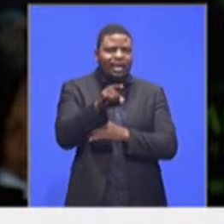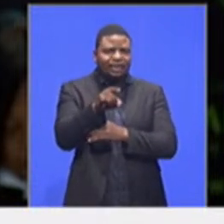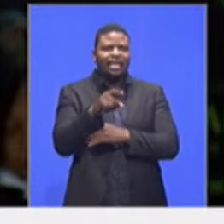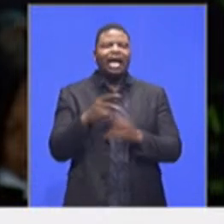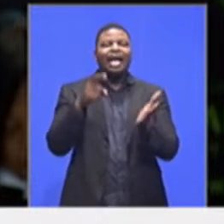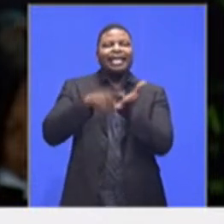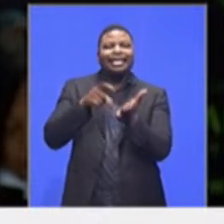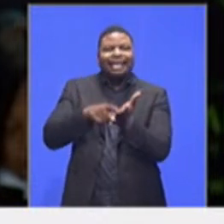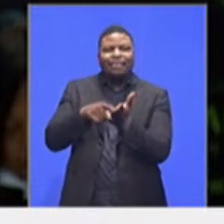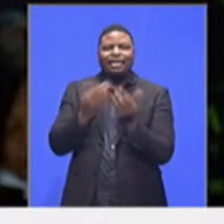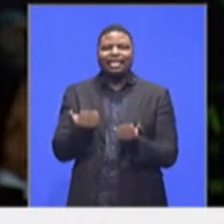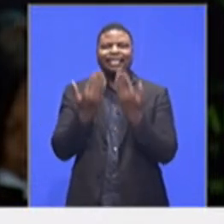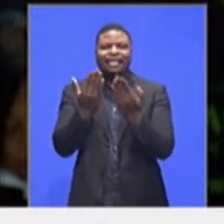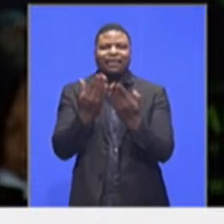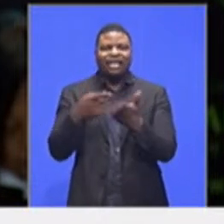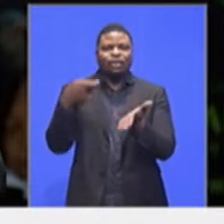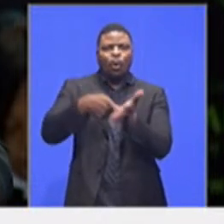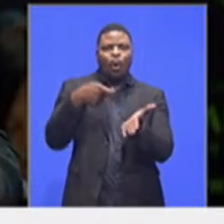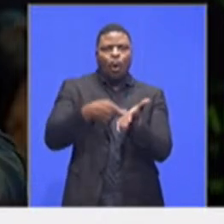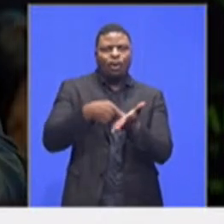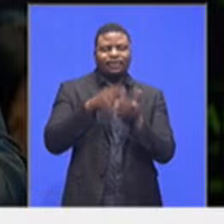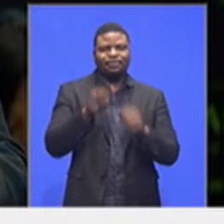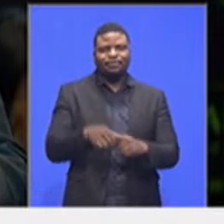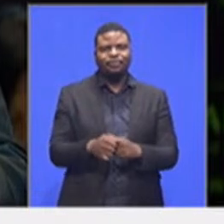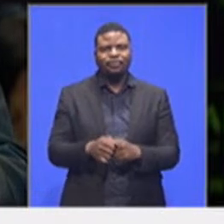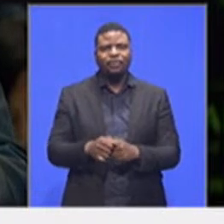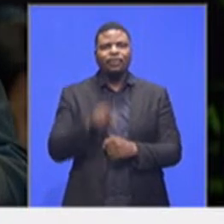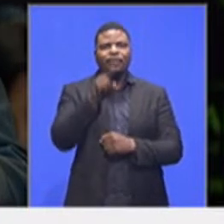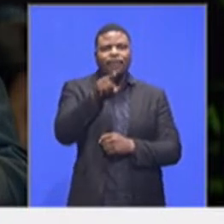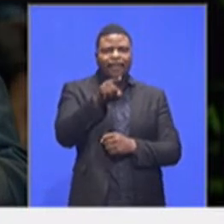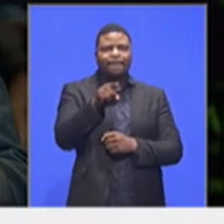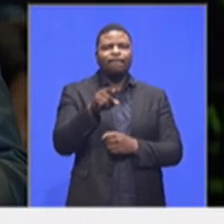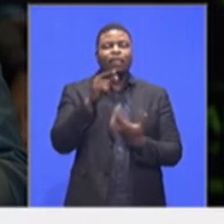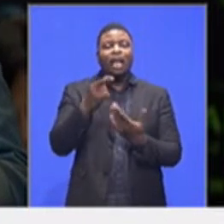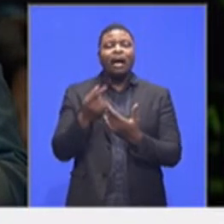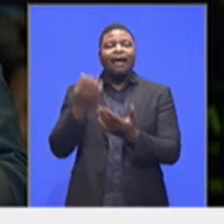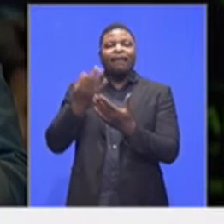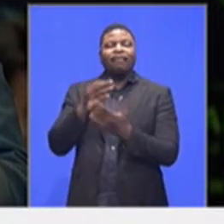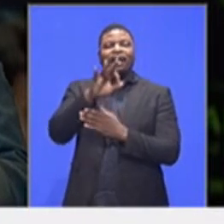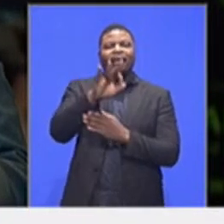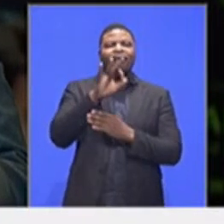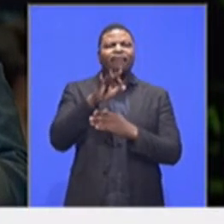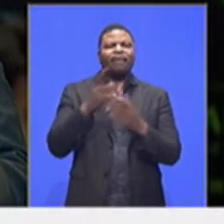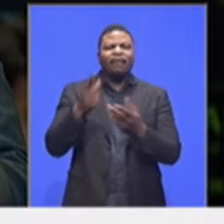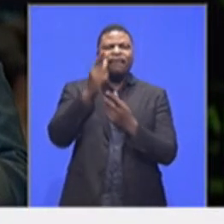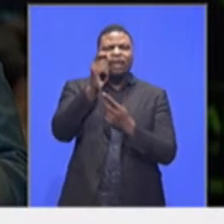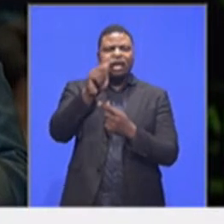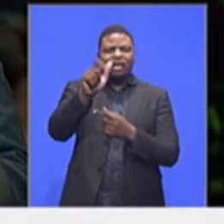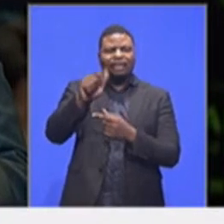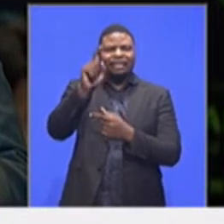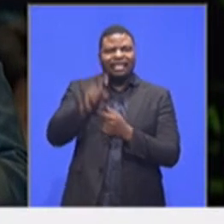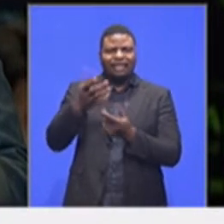cost. In this regard, the consolidated fiscal deficit is projected at